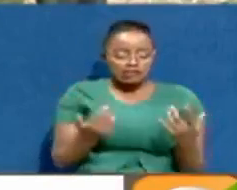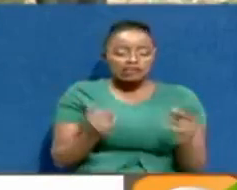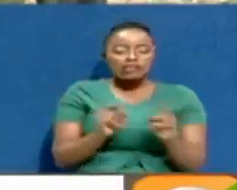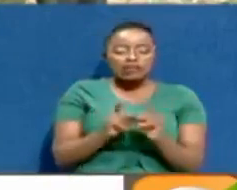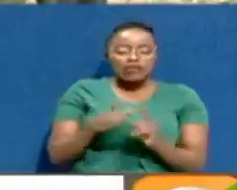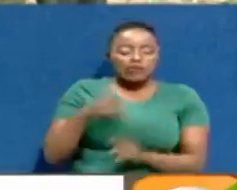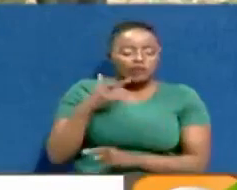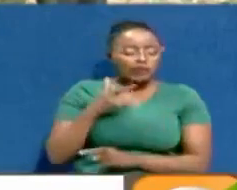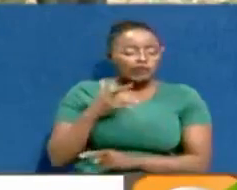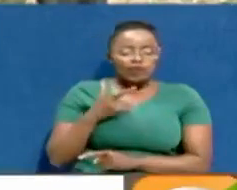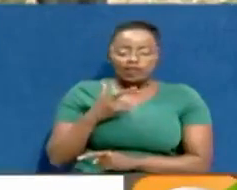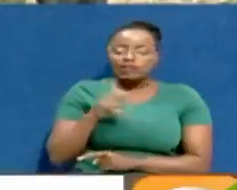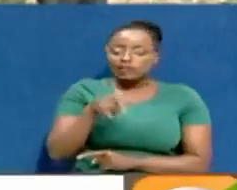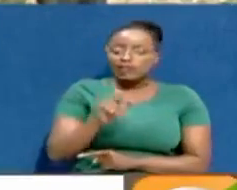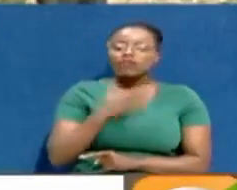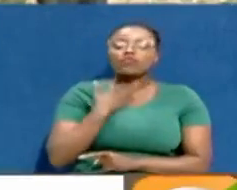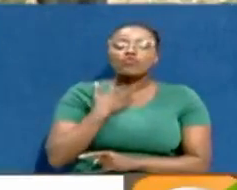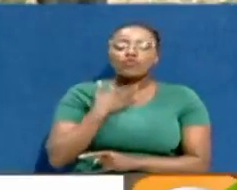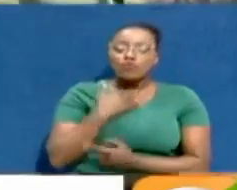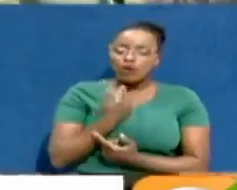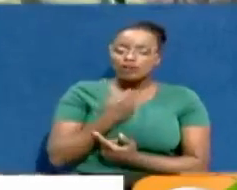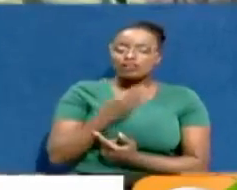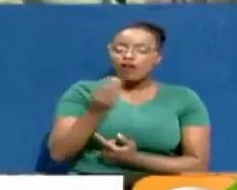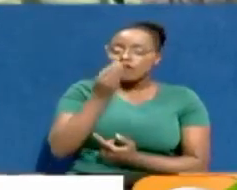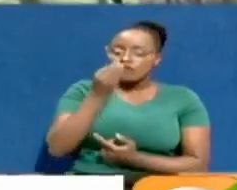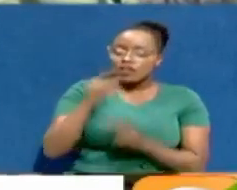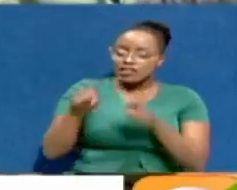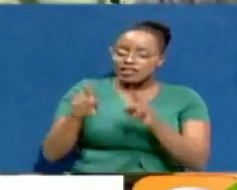kama anajihisi kama yeye mwenyewe ndio anataka kujilisha.